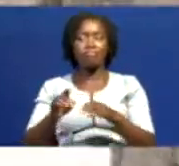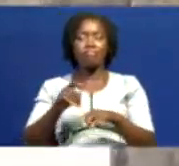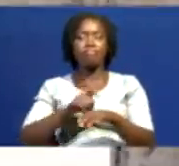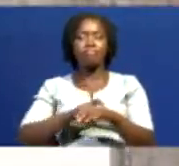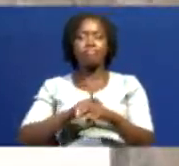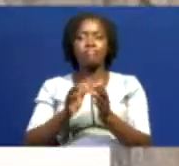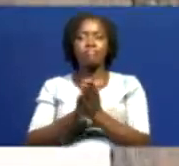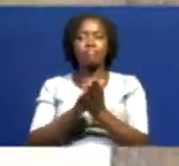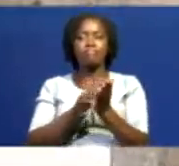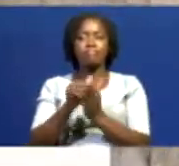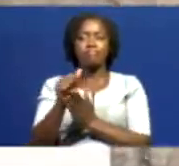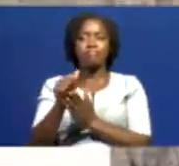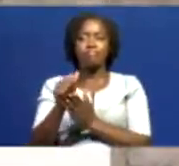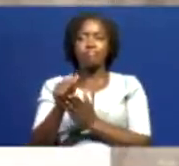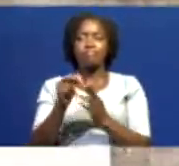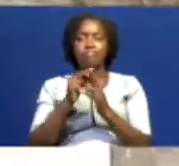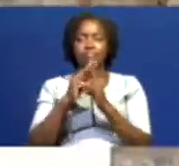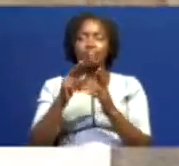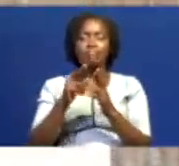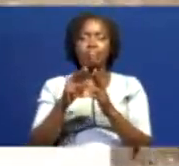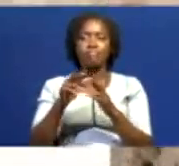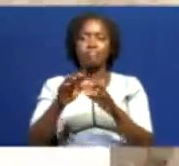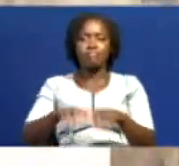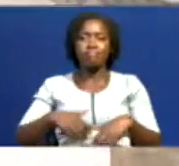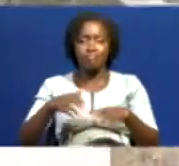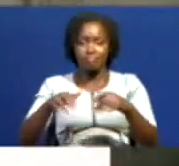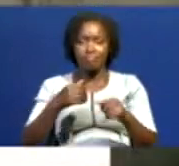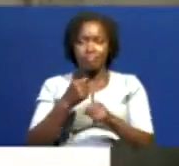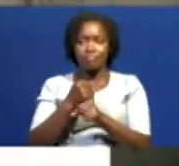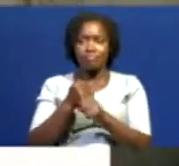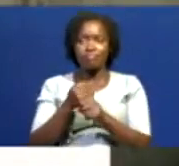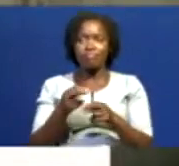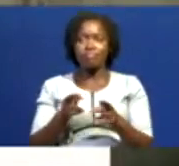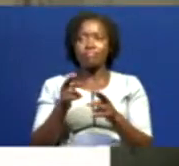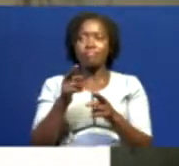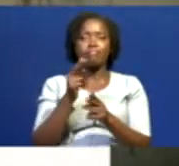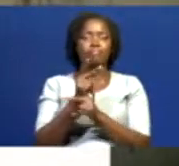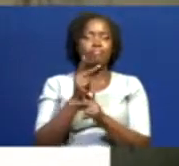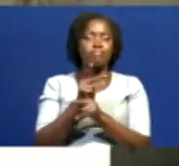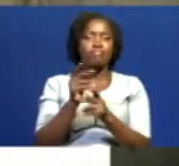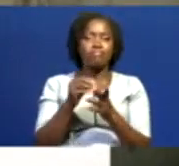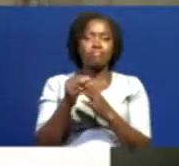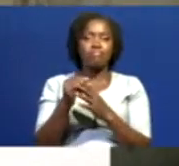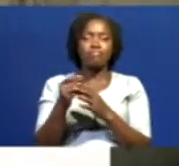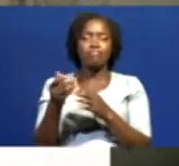by damages as a result of excavation works, road maintenance, or